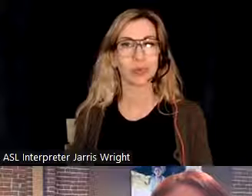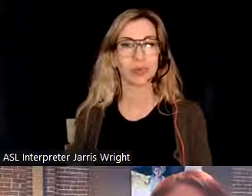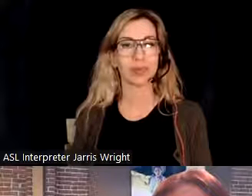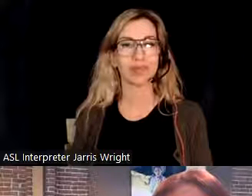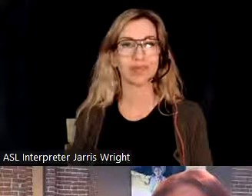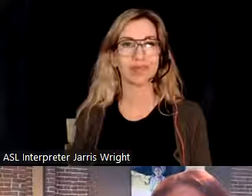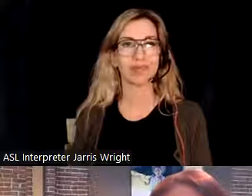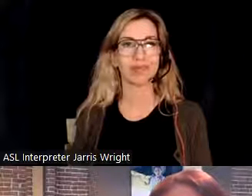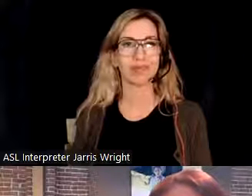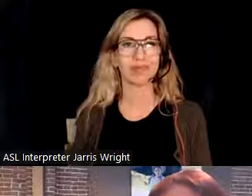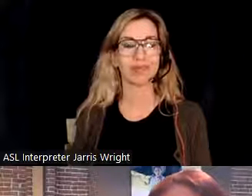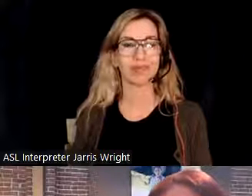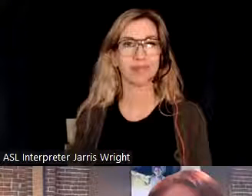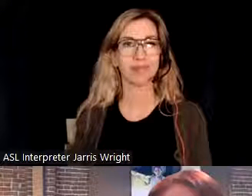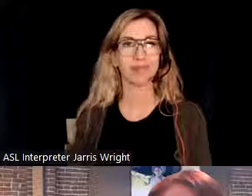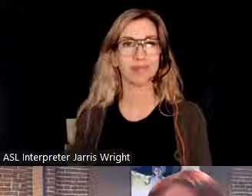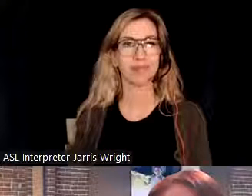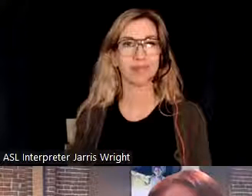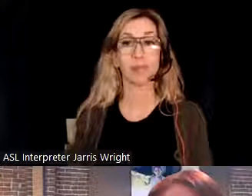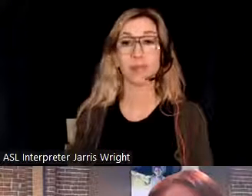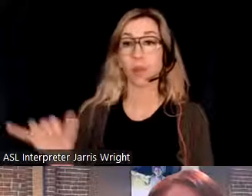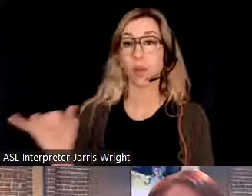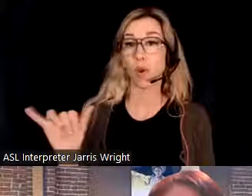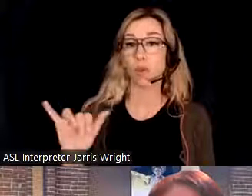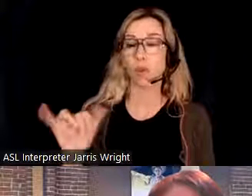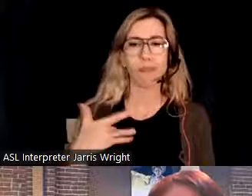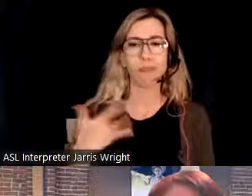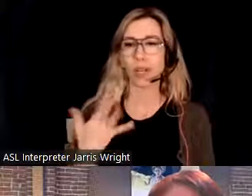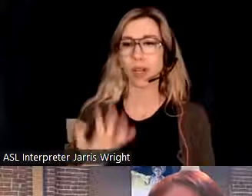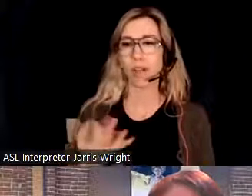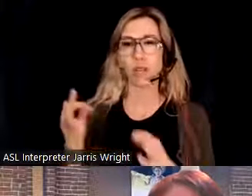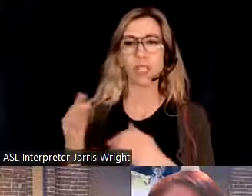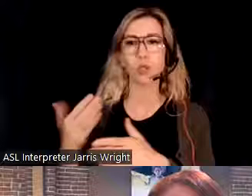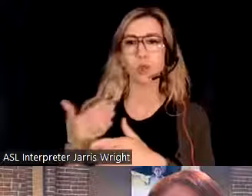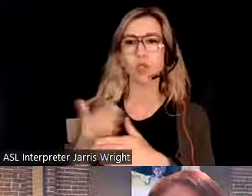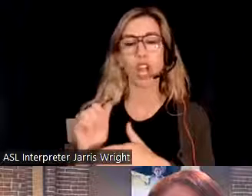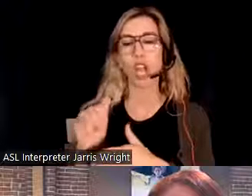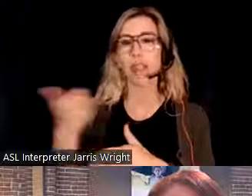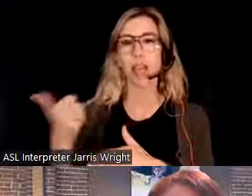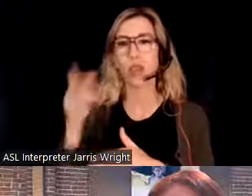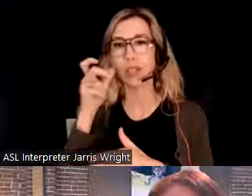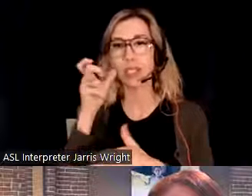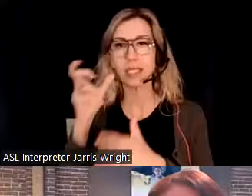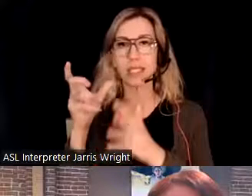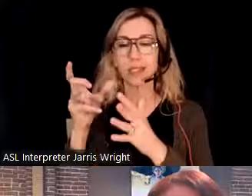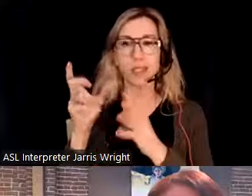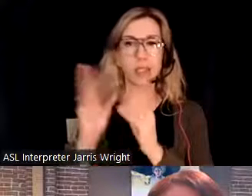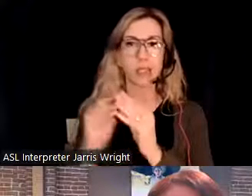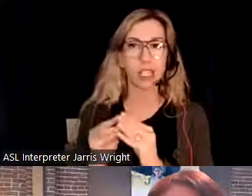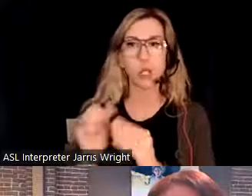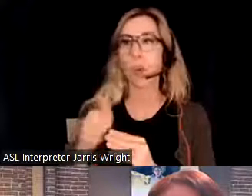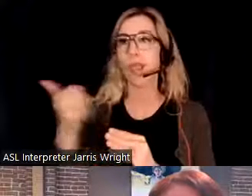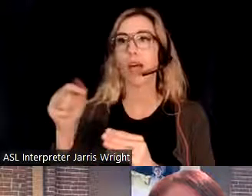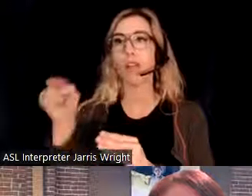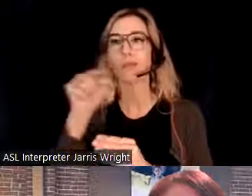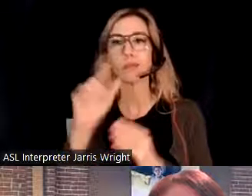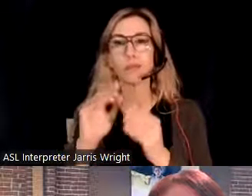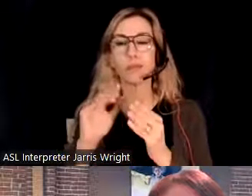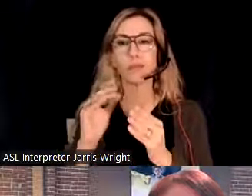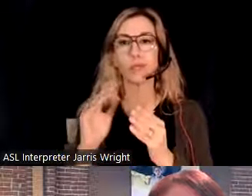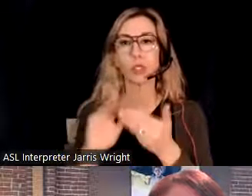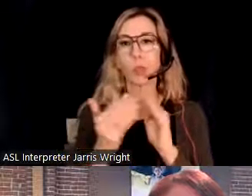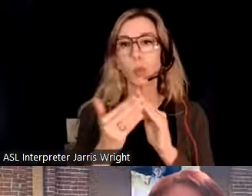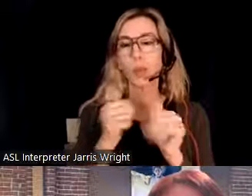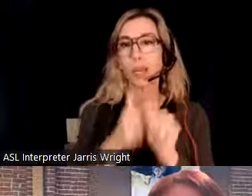Please also feel free to share the other listening sessions with other community-based organizations, as we would like to hear